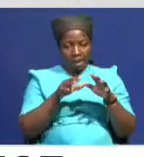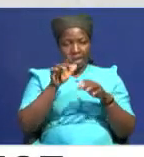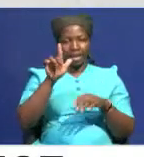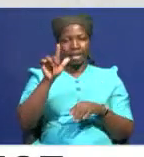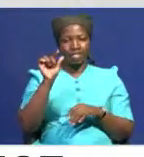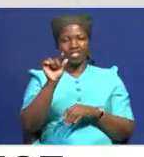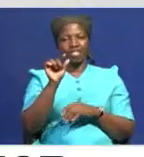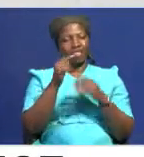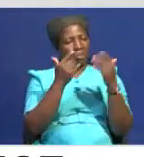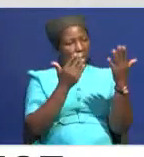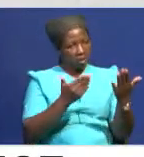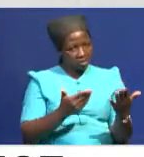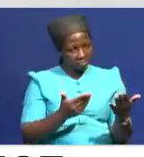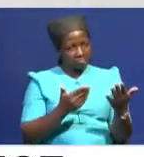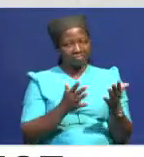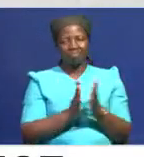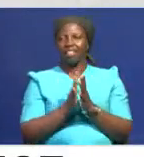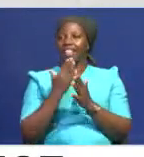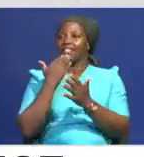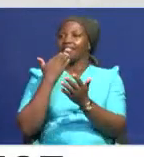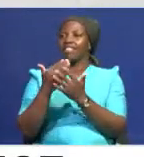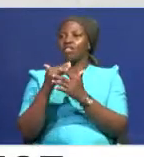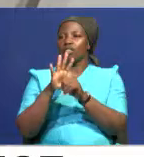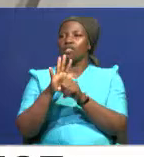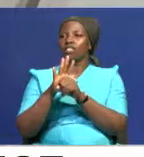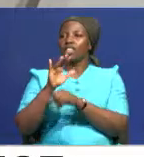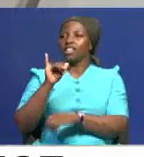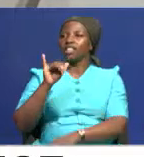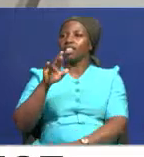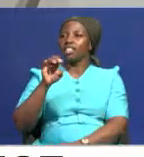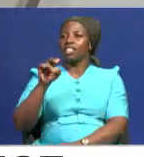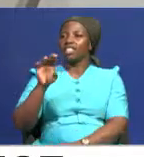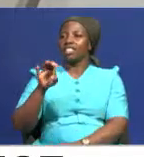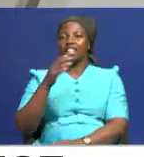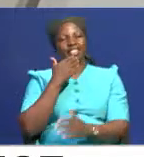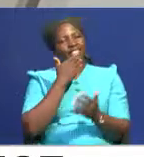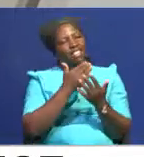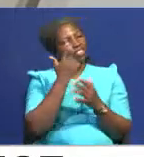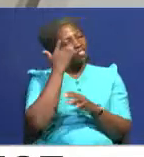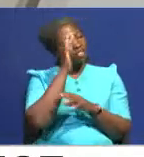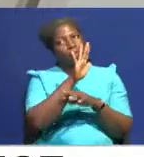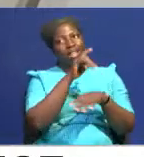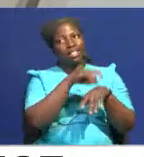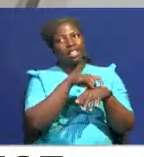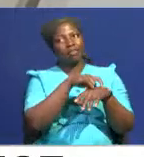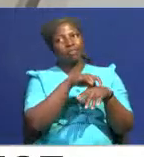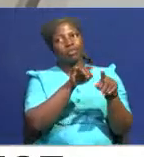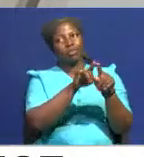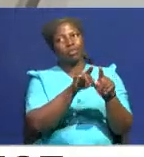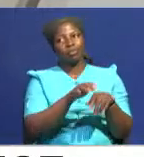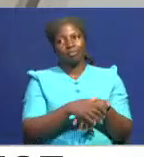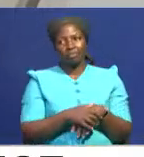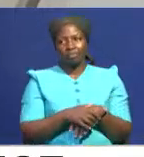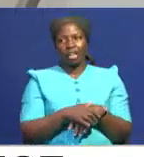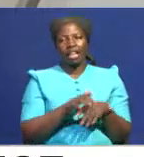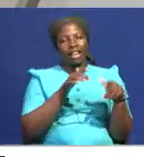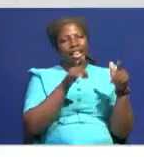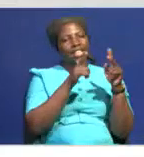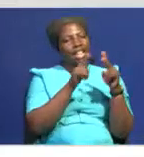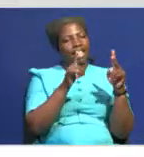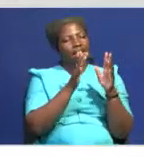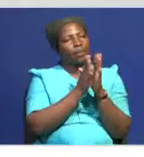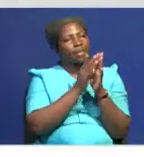Welcome on set. Thank you very much, Irene, for having me. Thank you for your time, too. Let's start by understanding the importance